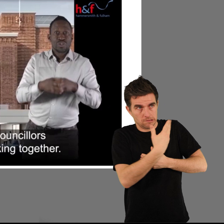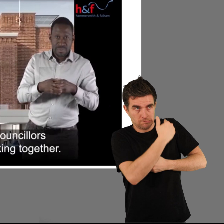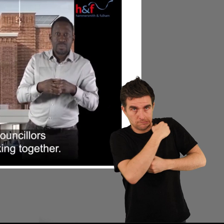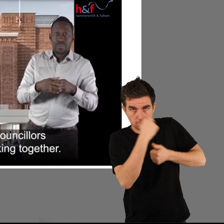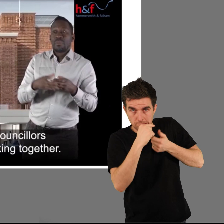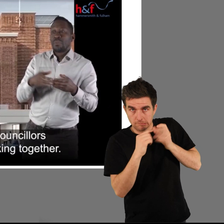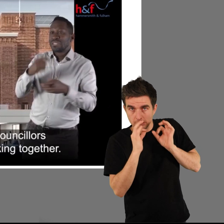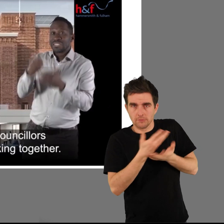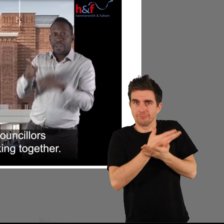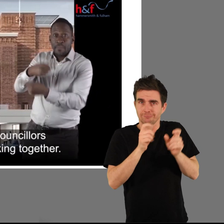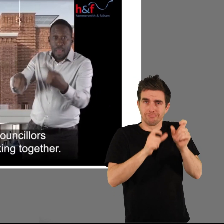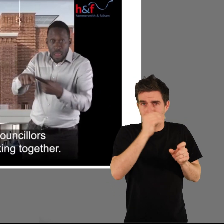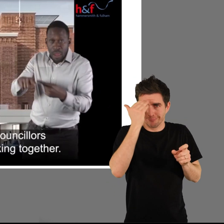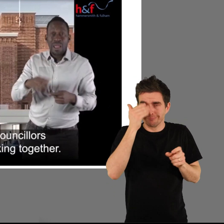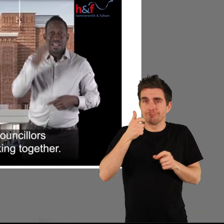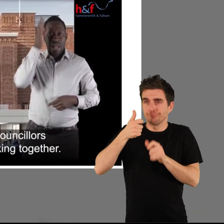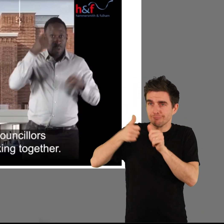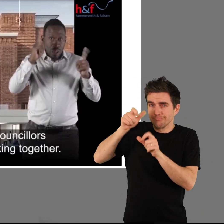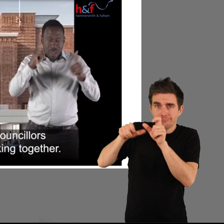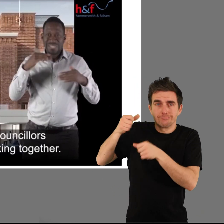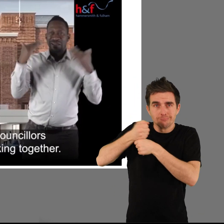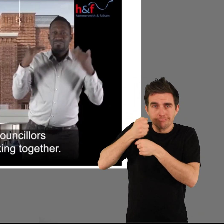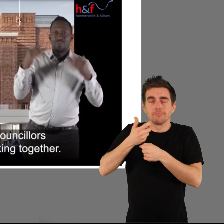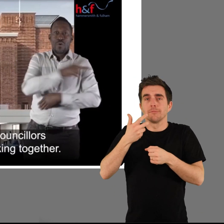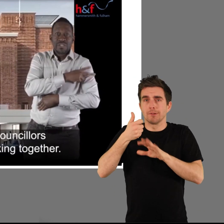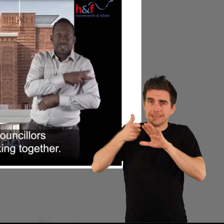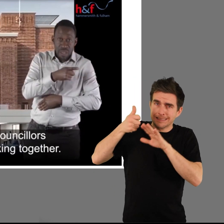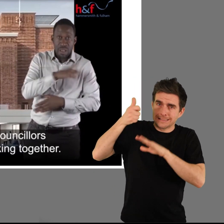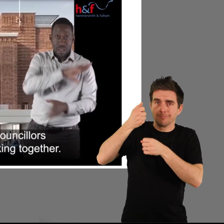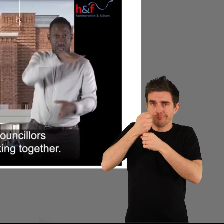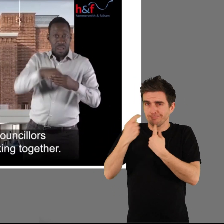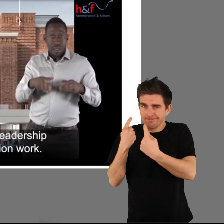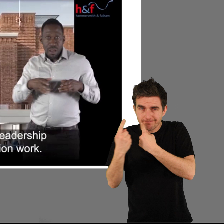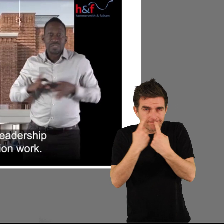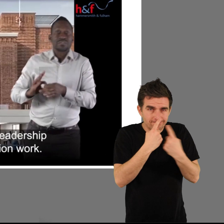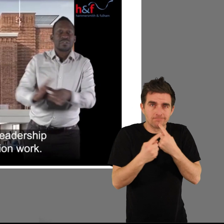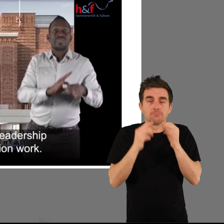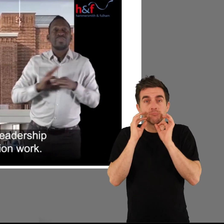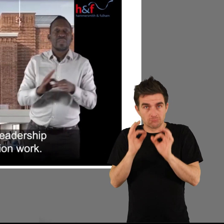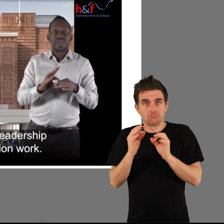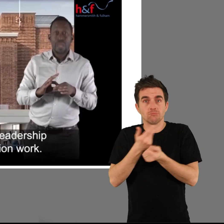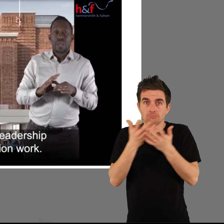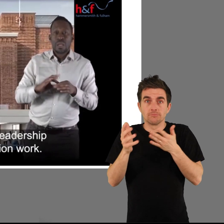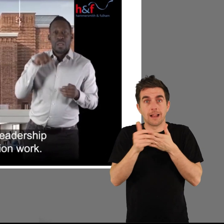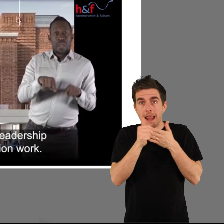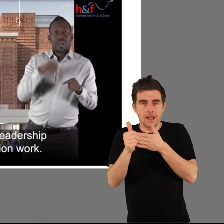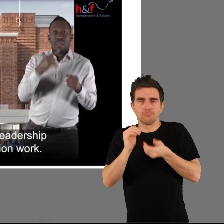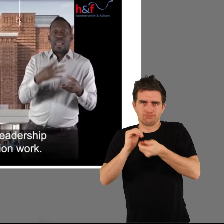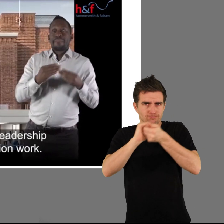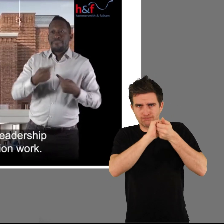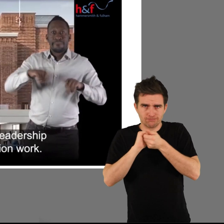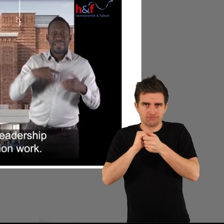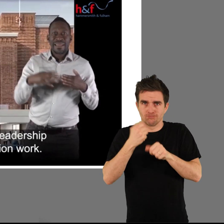disabled residents, councillors, and senior officers working together. This will provide the leadership to